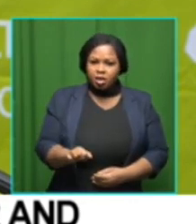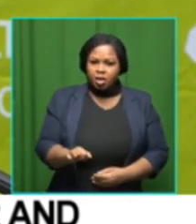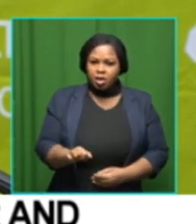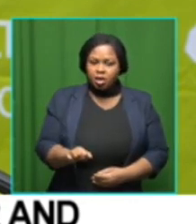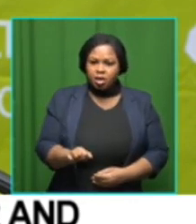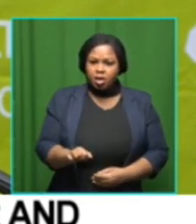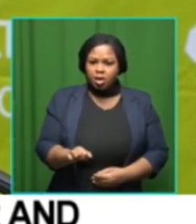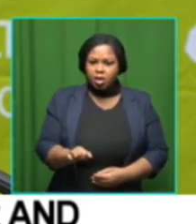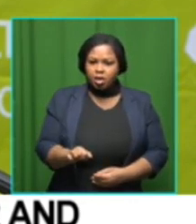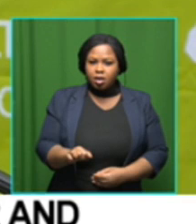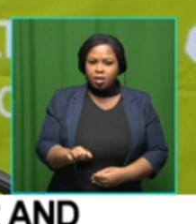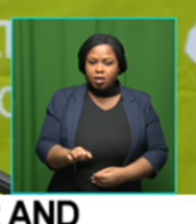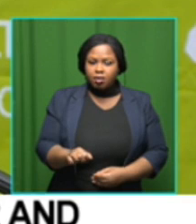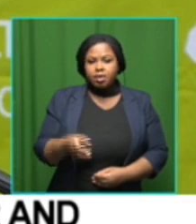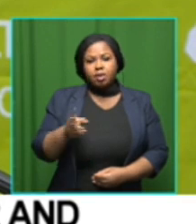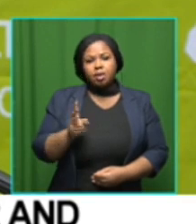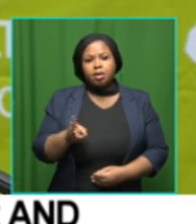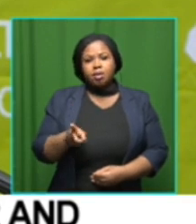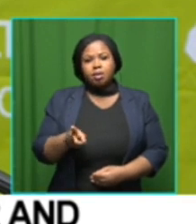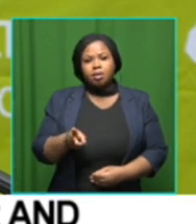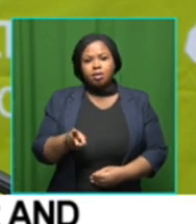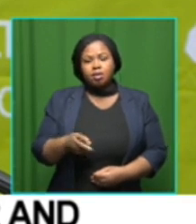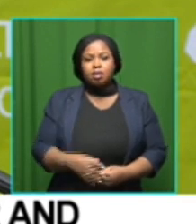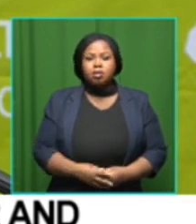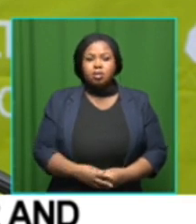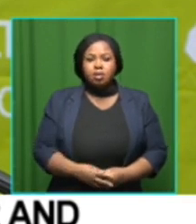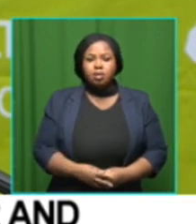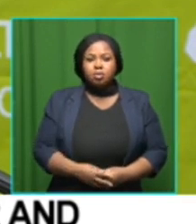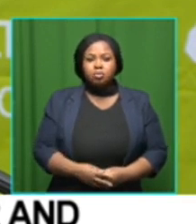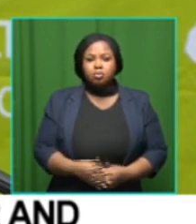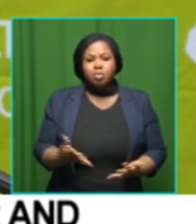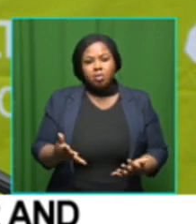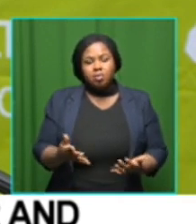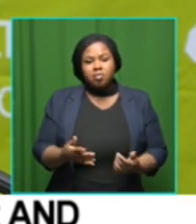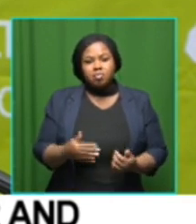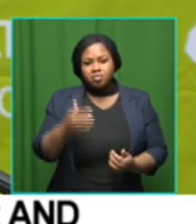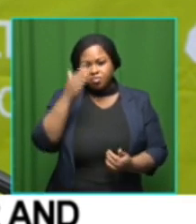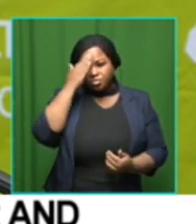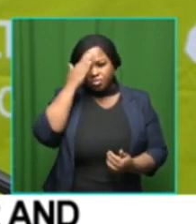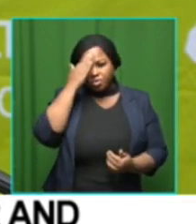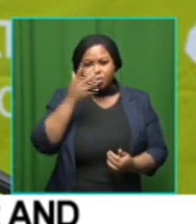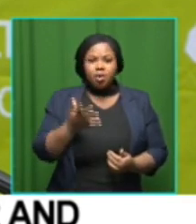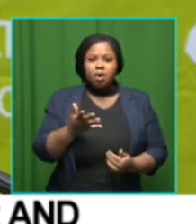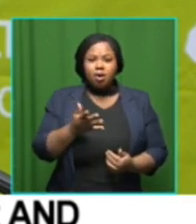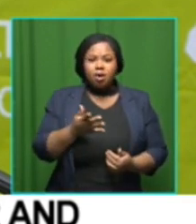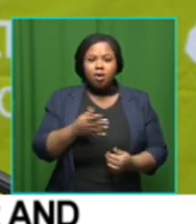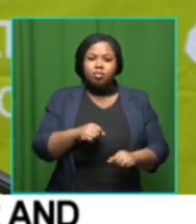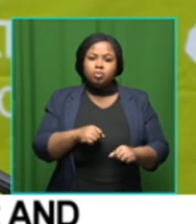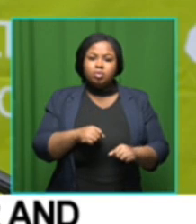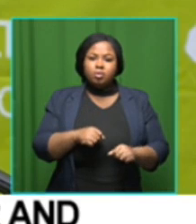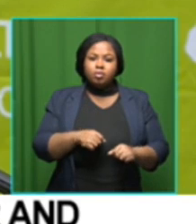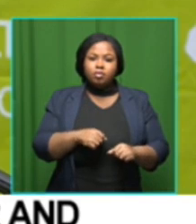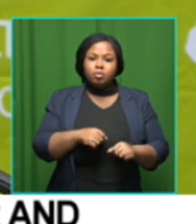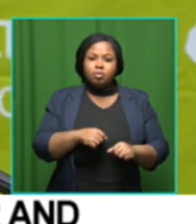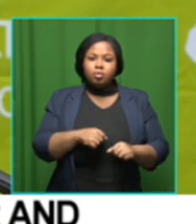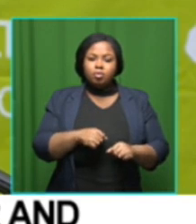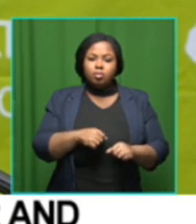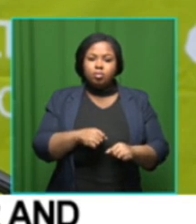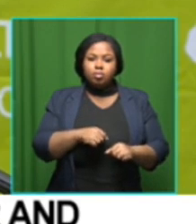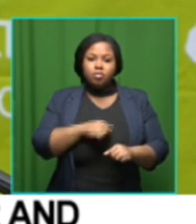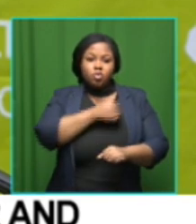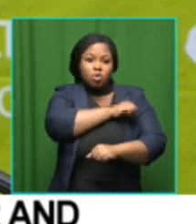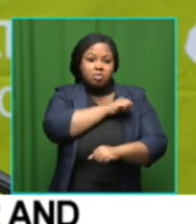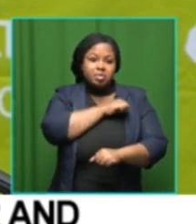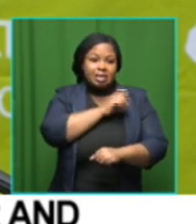sector, and to which extent you're trying to augment the capacity of these beds in general.